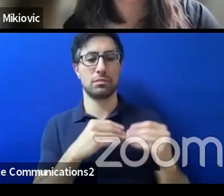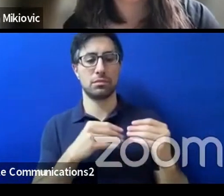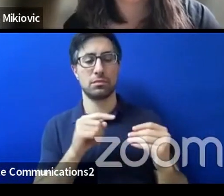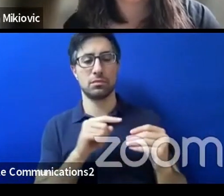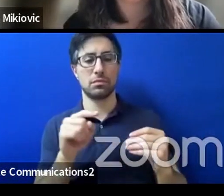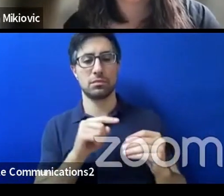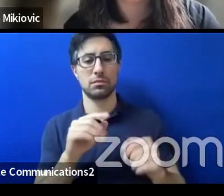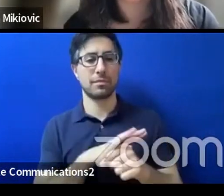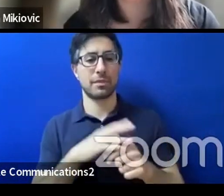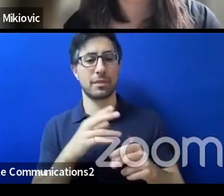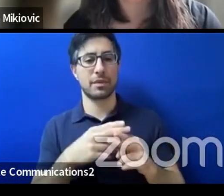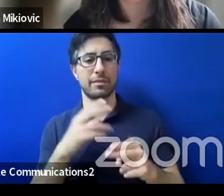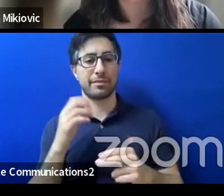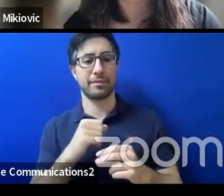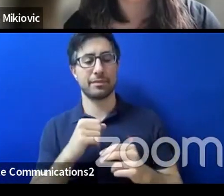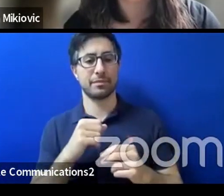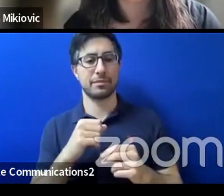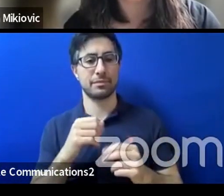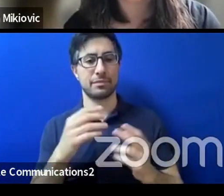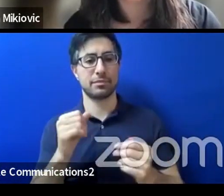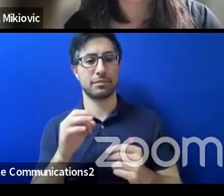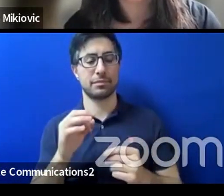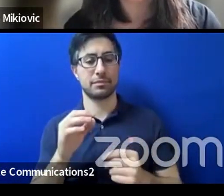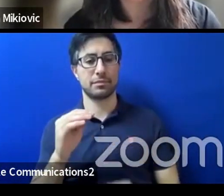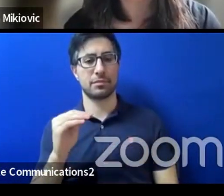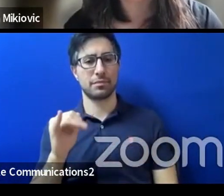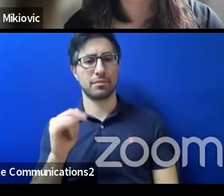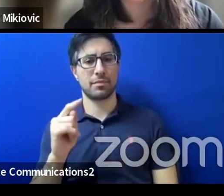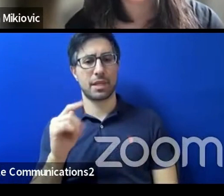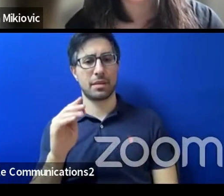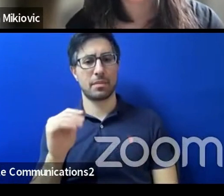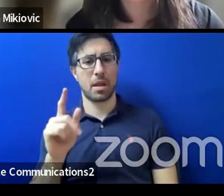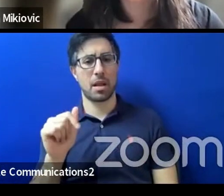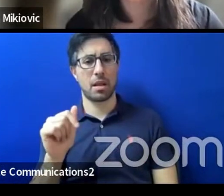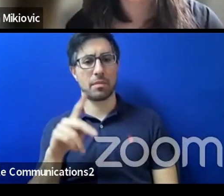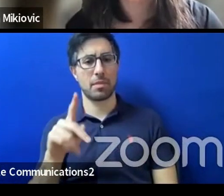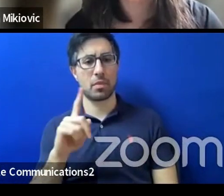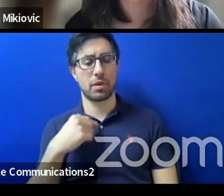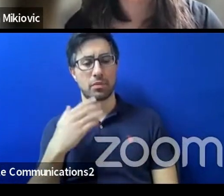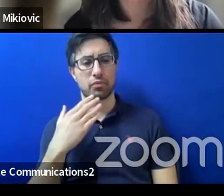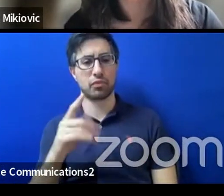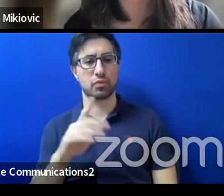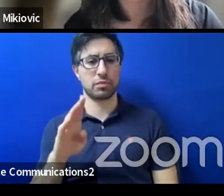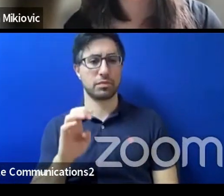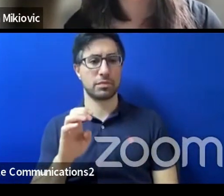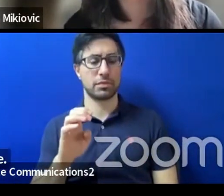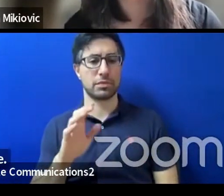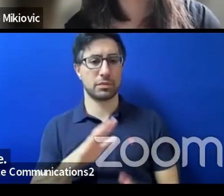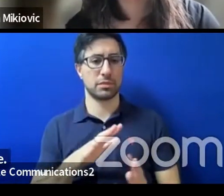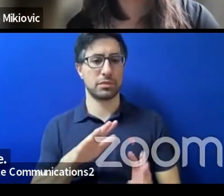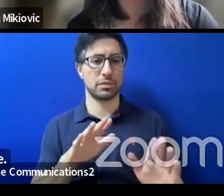and unceded land of the Mi'kmaq people, where I am grateful to be a